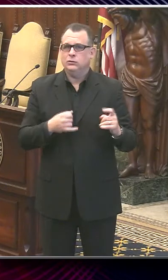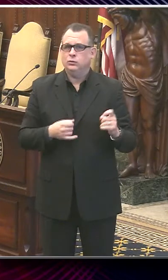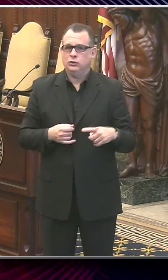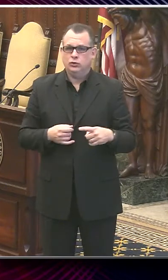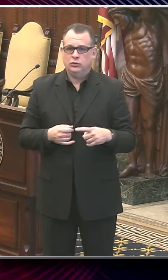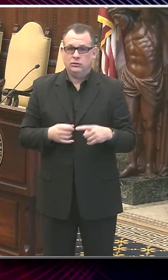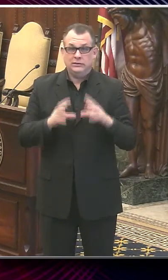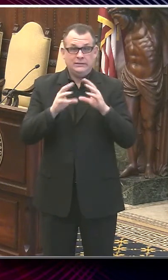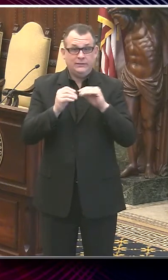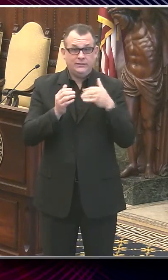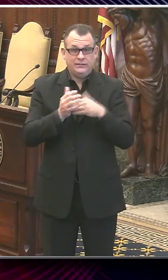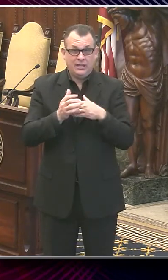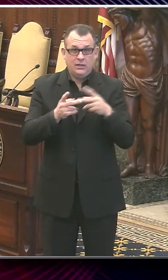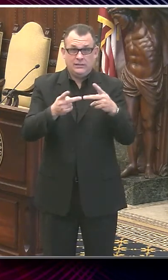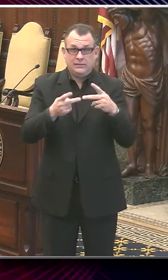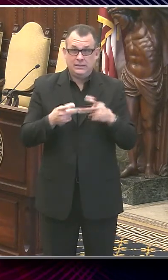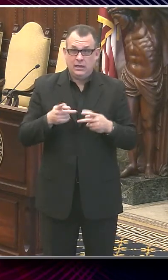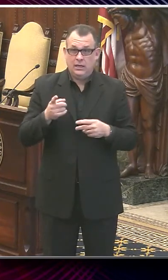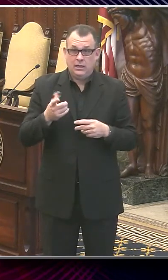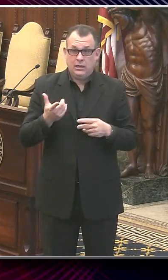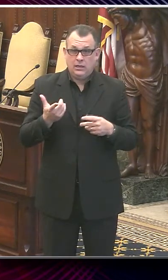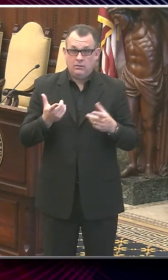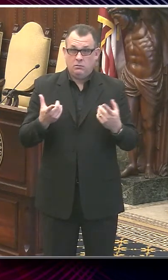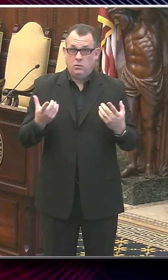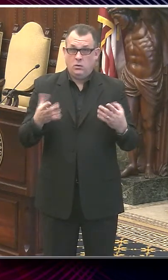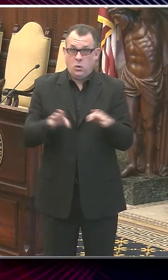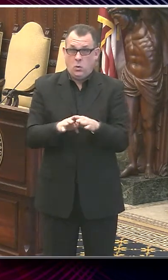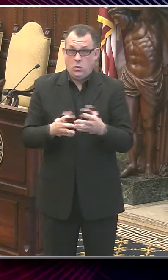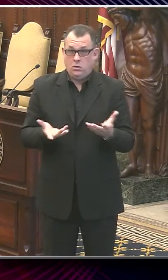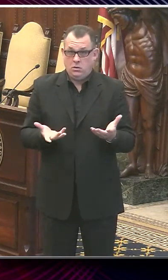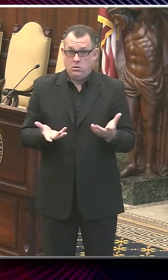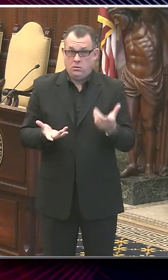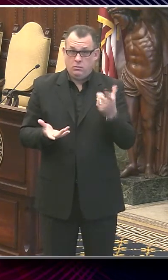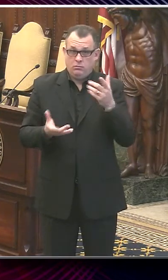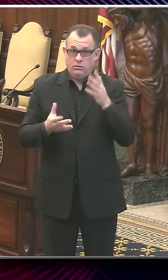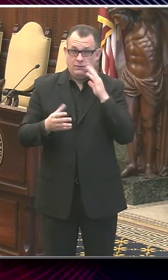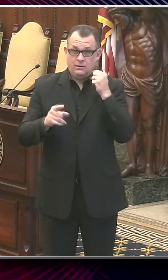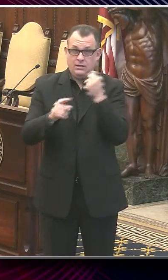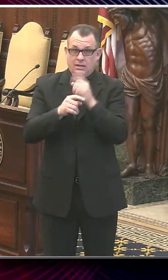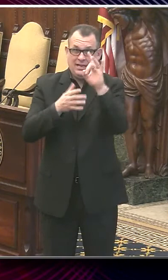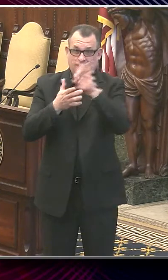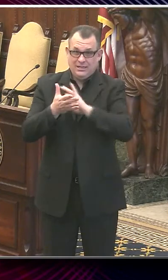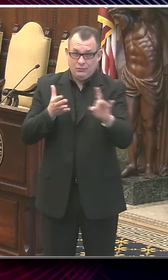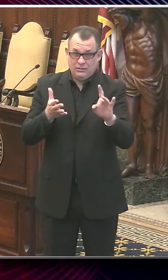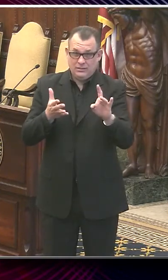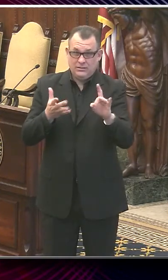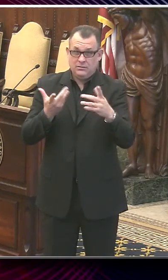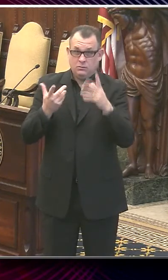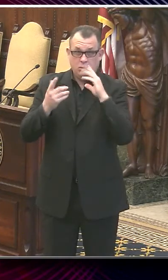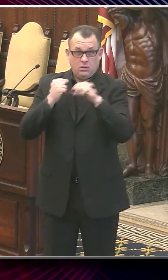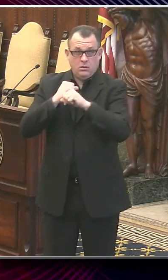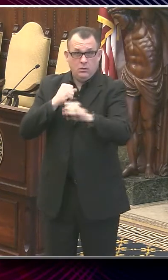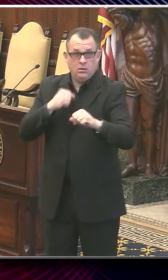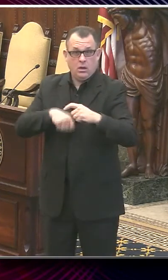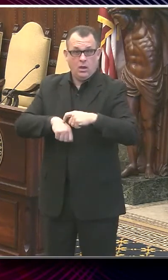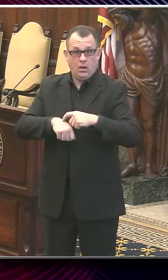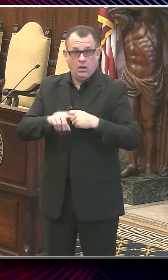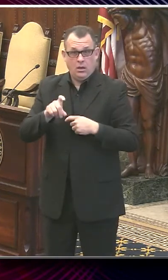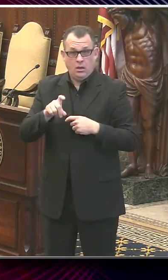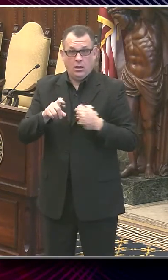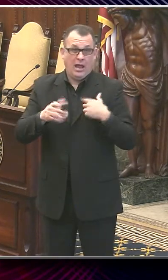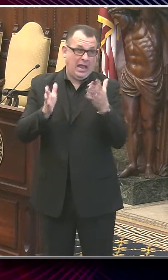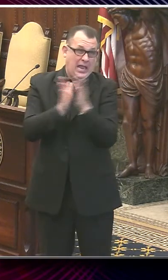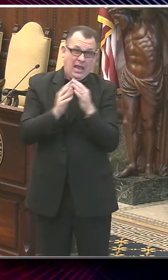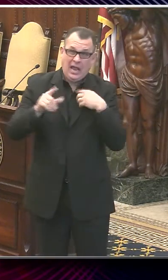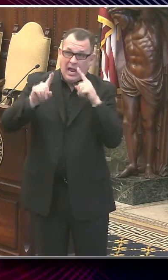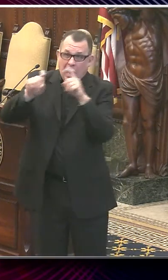center site be still closing after it reaches 8 weeks, or will it stay for longer? We have requested from the federal government to have